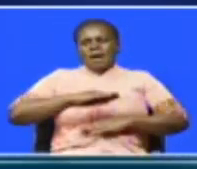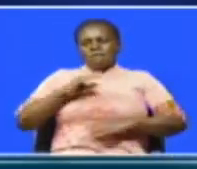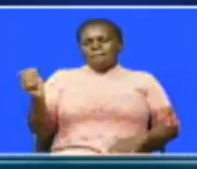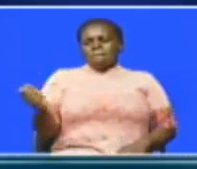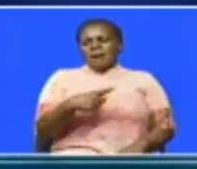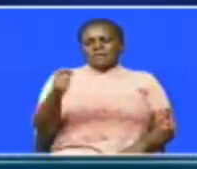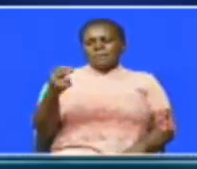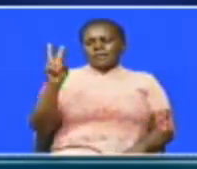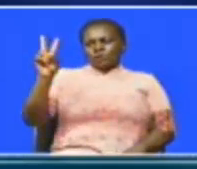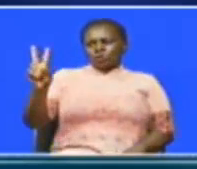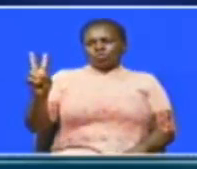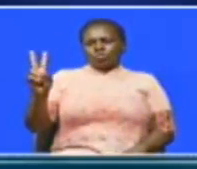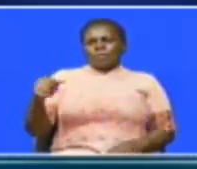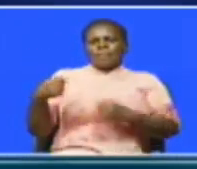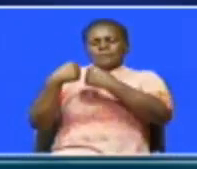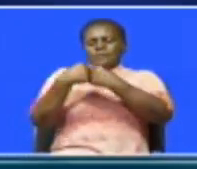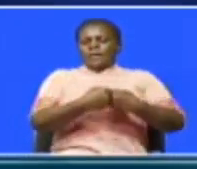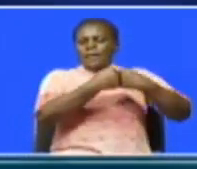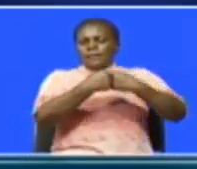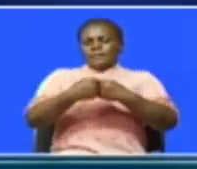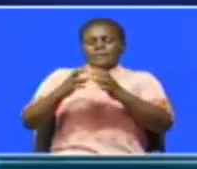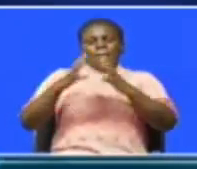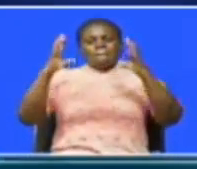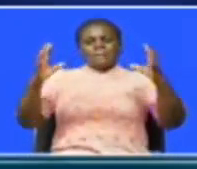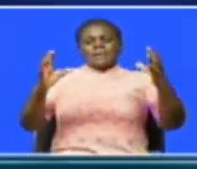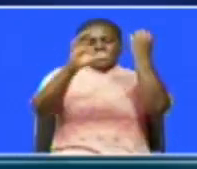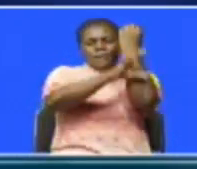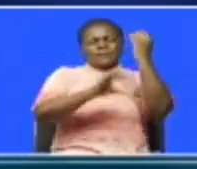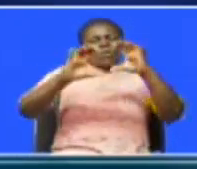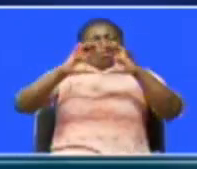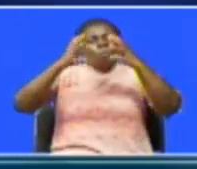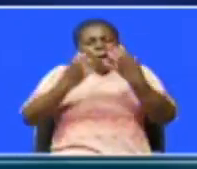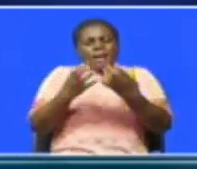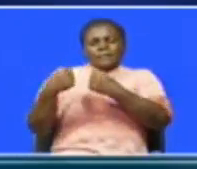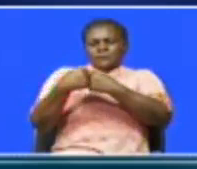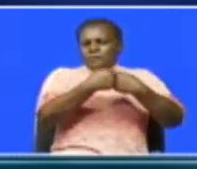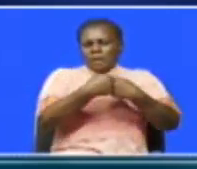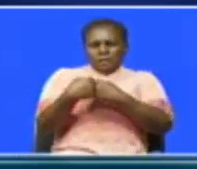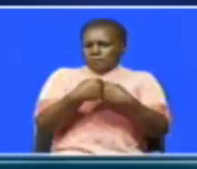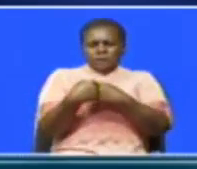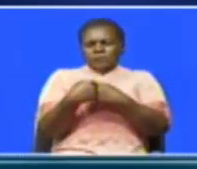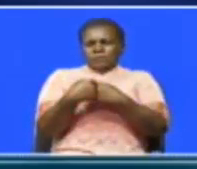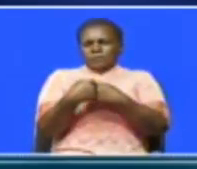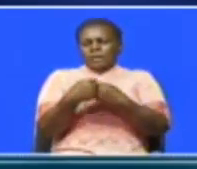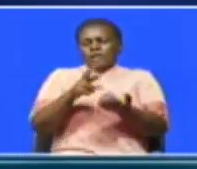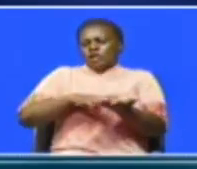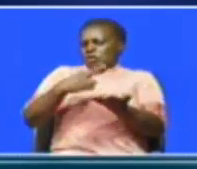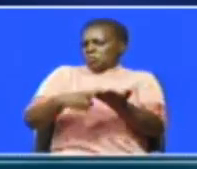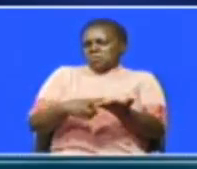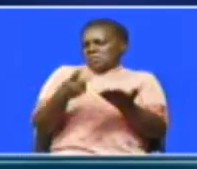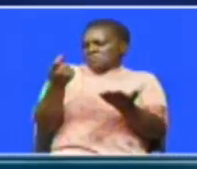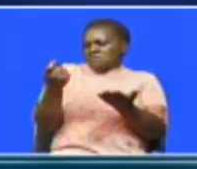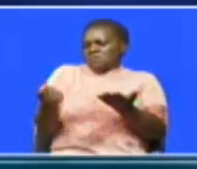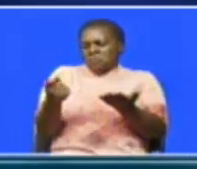months for the country. It's a big challenge for the country. It's a global challenge. Resources are constrained, and